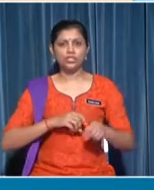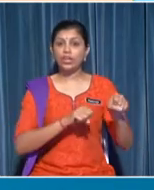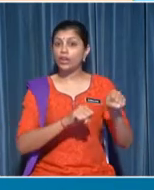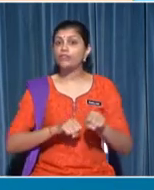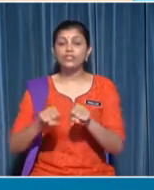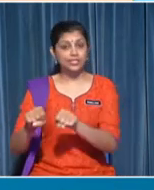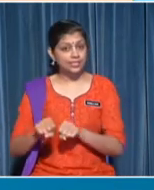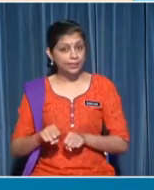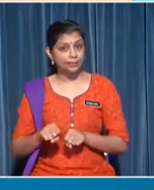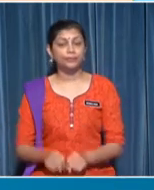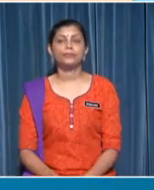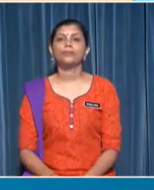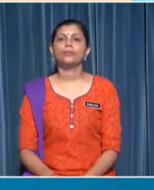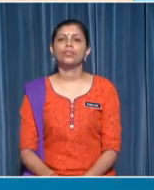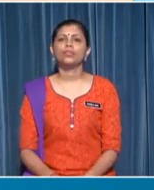actually does.